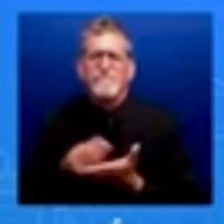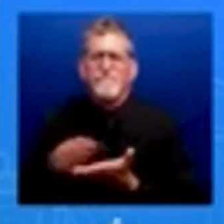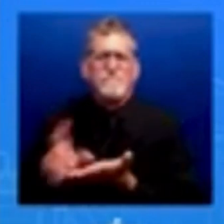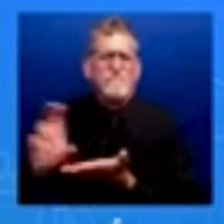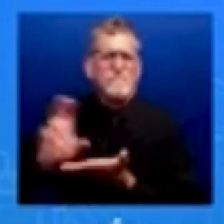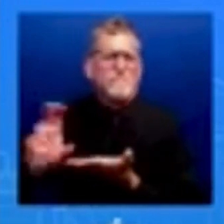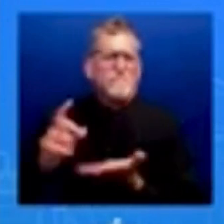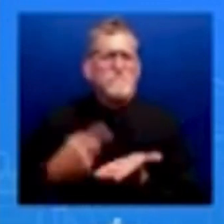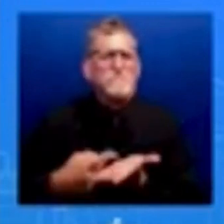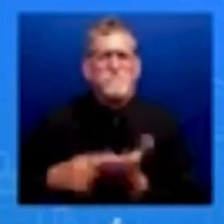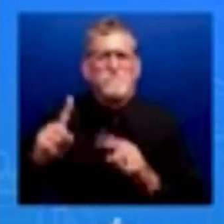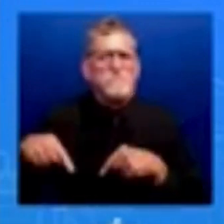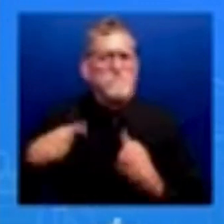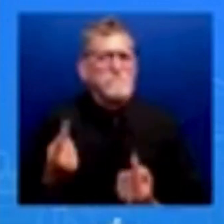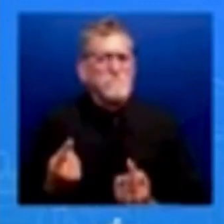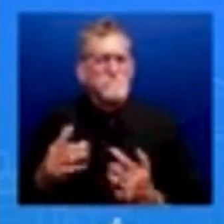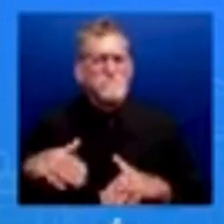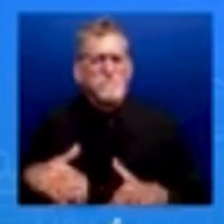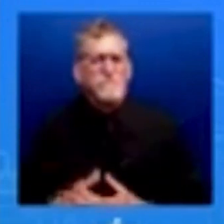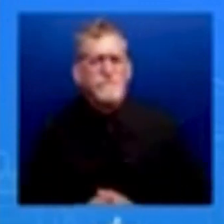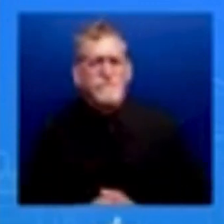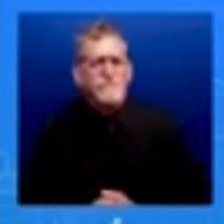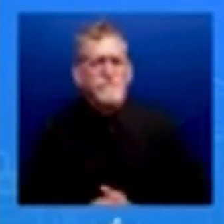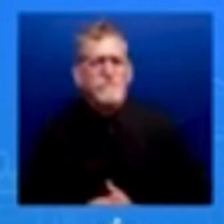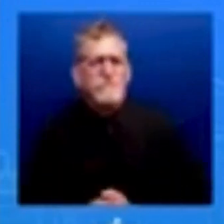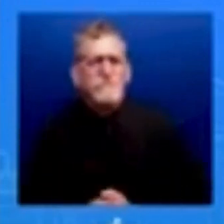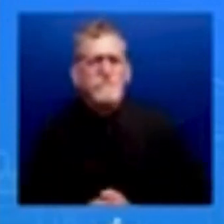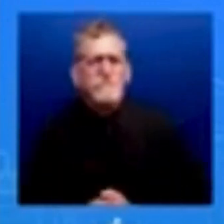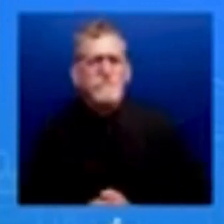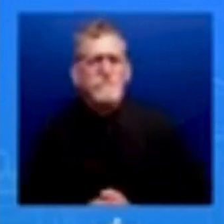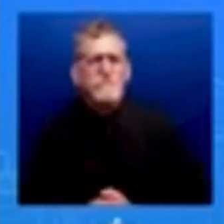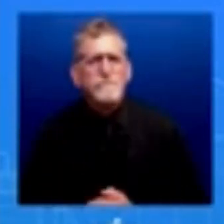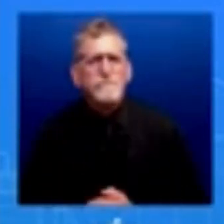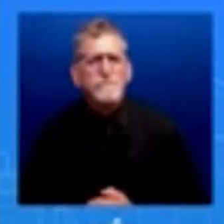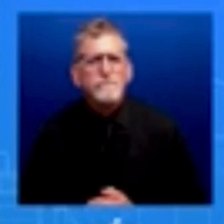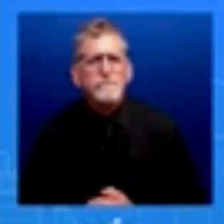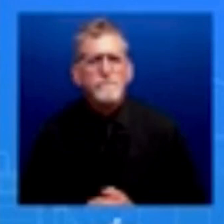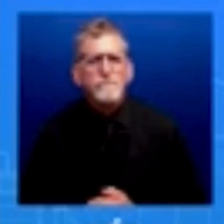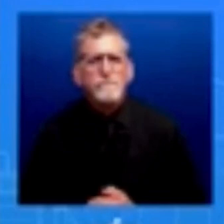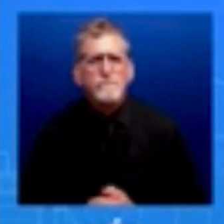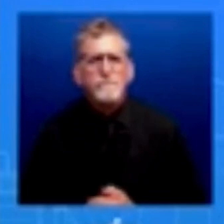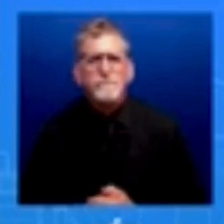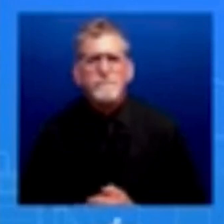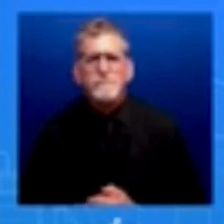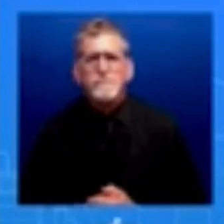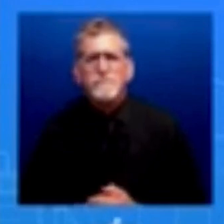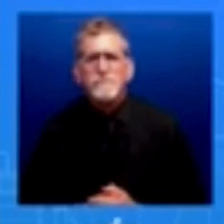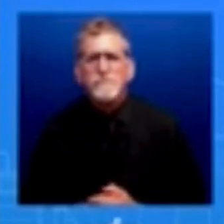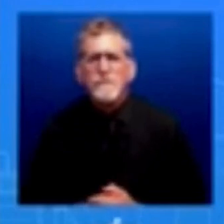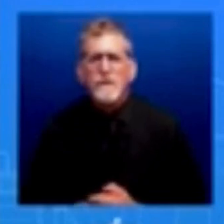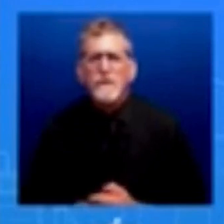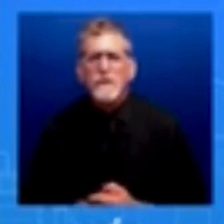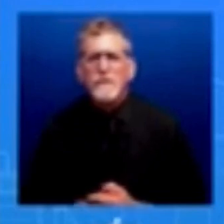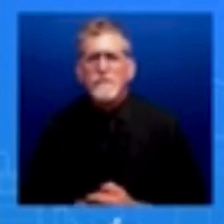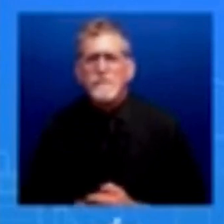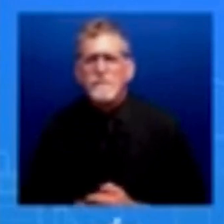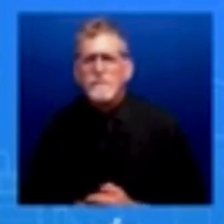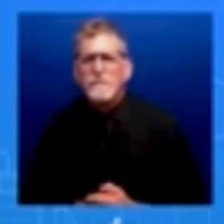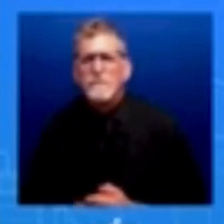Russia's defense minister. It was one of his first meetings with a foreign dignitary. Since the pandemic, he showed off some of his ballistic